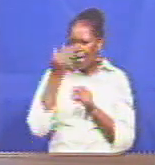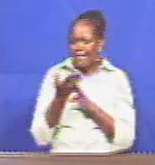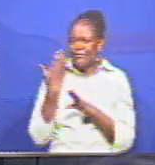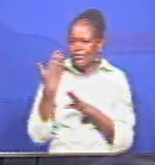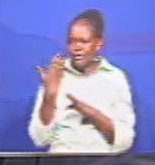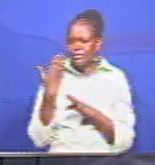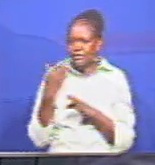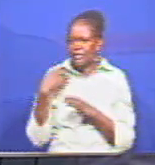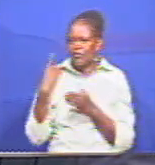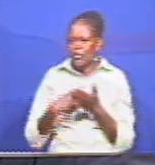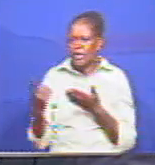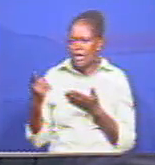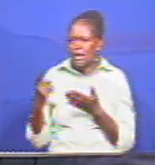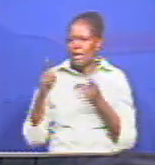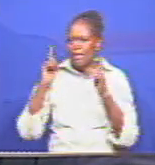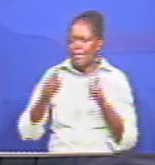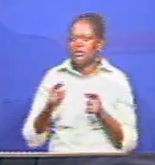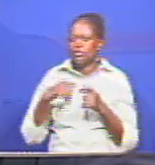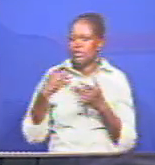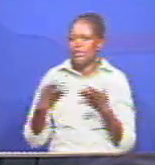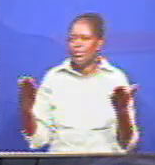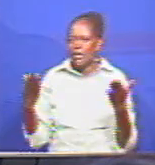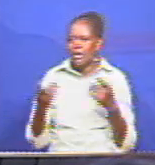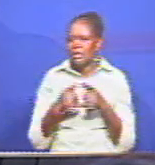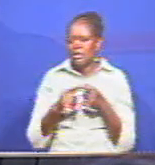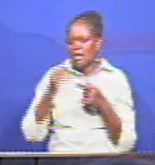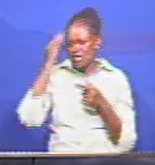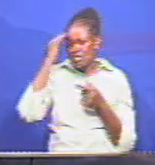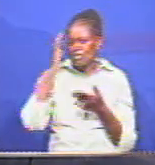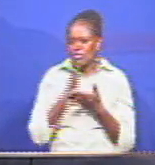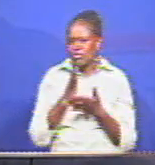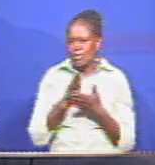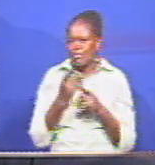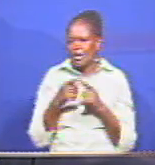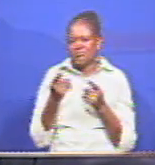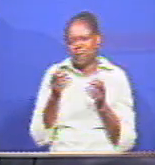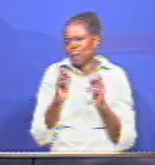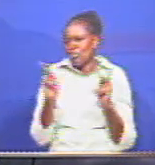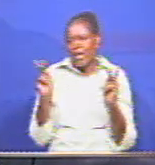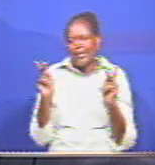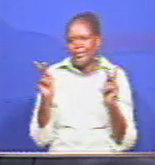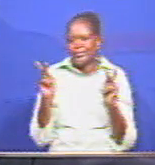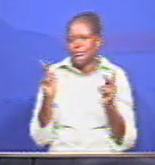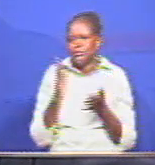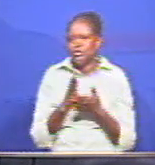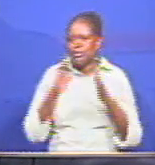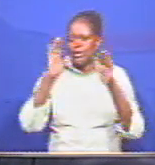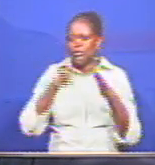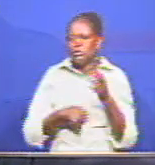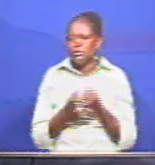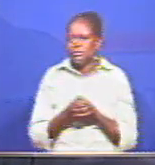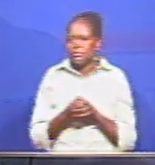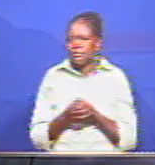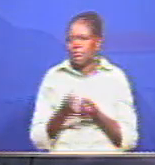uh-huh. every week I have to be somewhere, yeah. so I know the places, but I don't mind, mm-hmm. As long as I say I